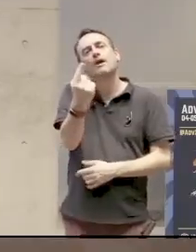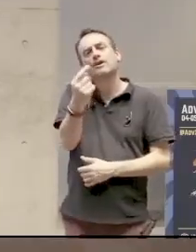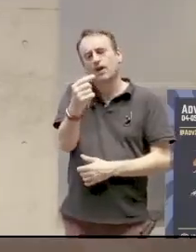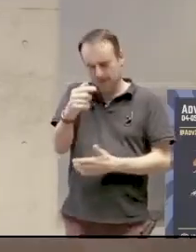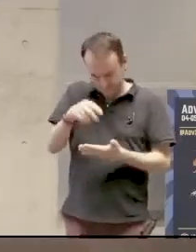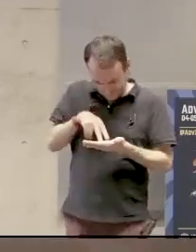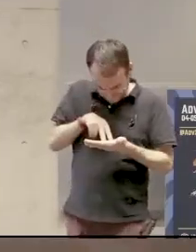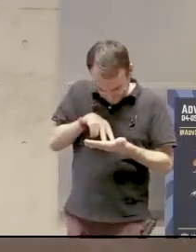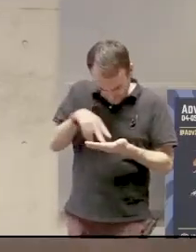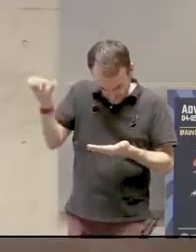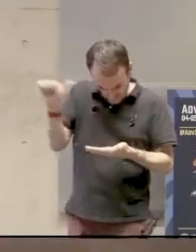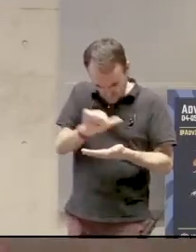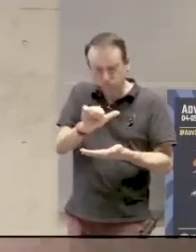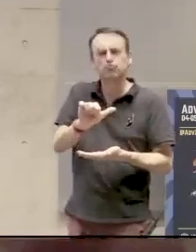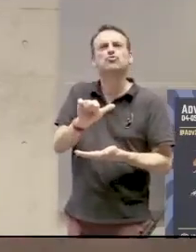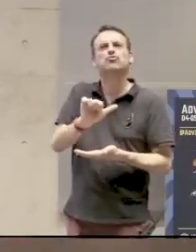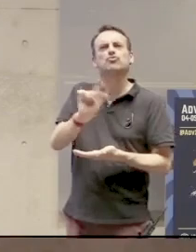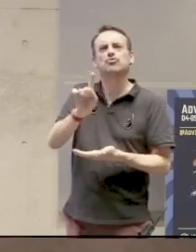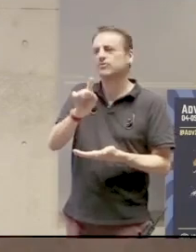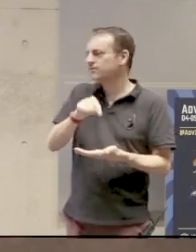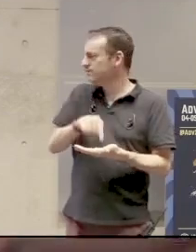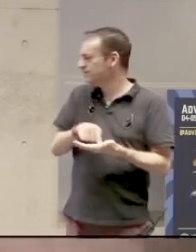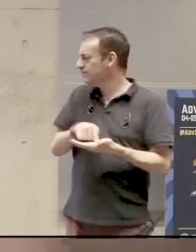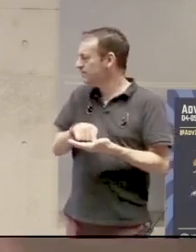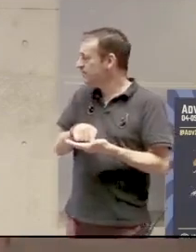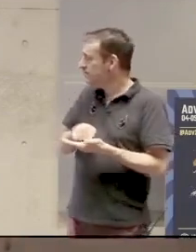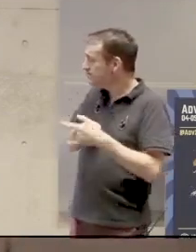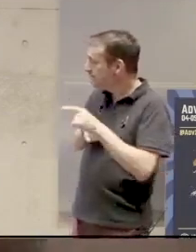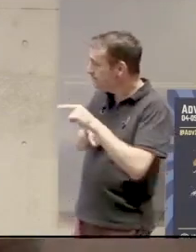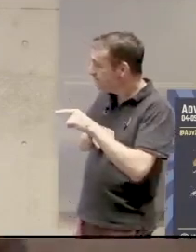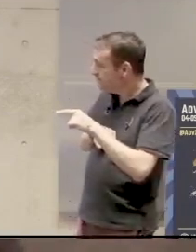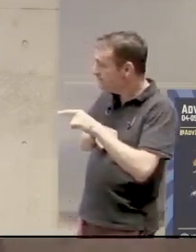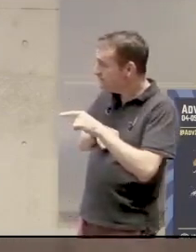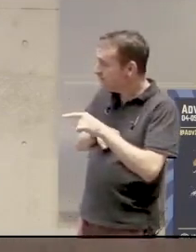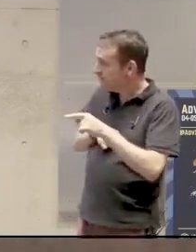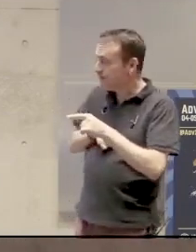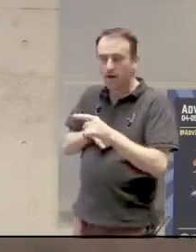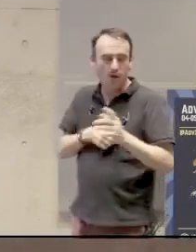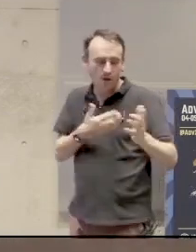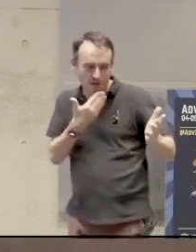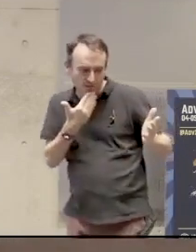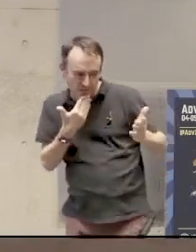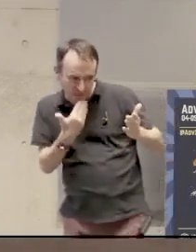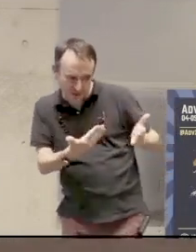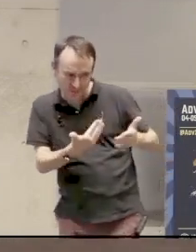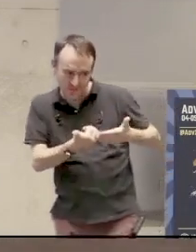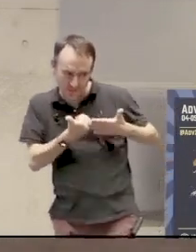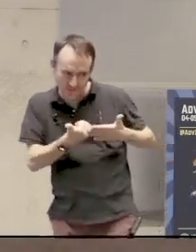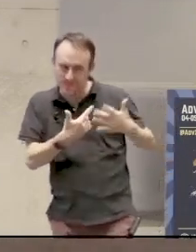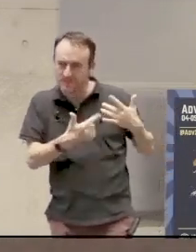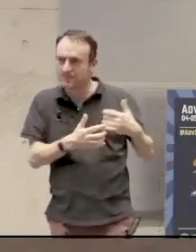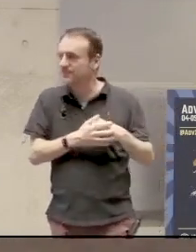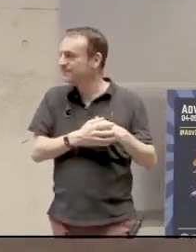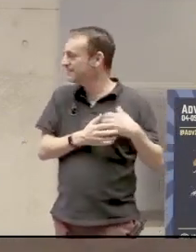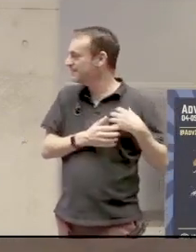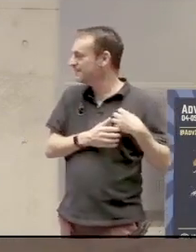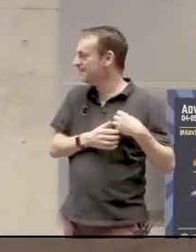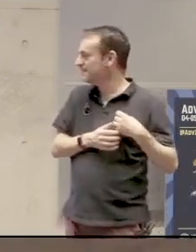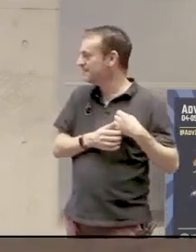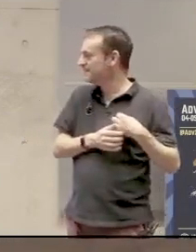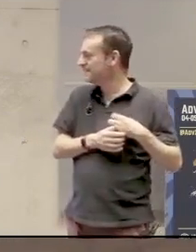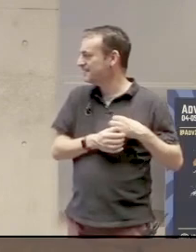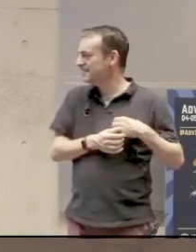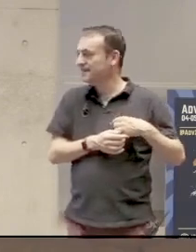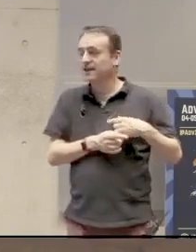be? Yes. Yeah, thank you very much. Don't think you're getting out of being the worst by